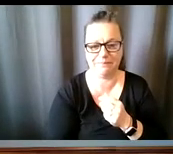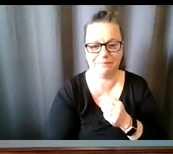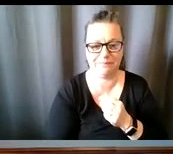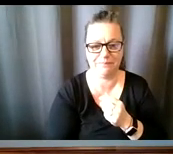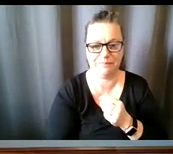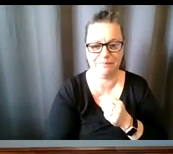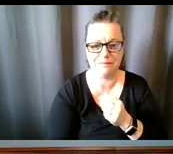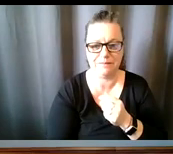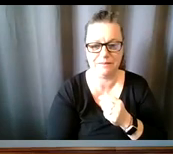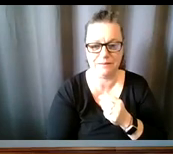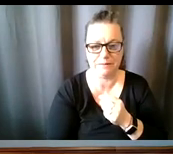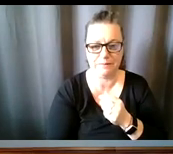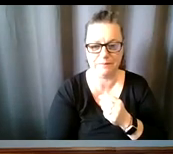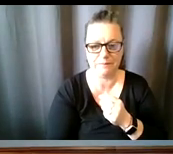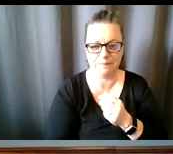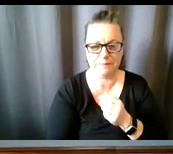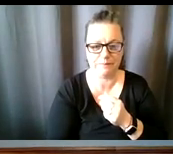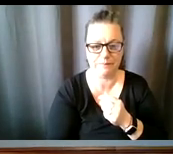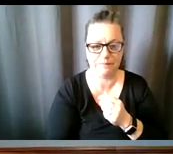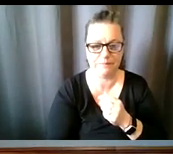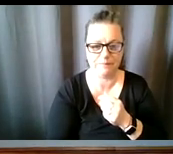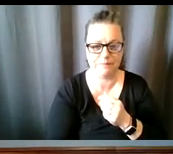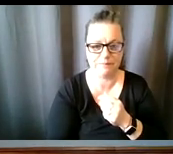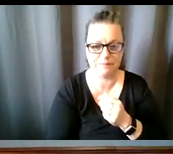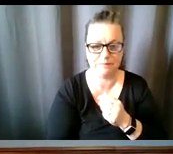And then I'm gonna minimize that